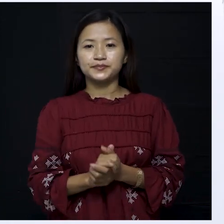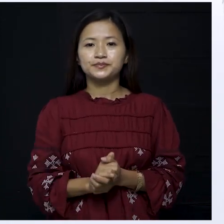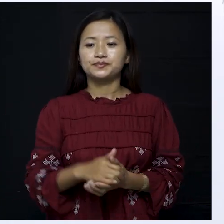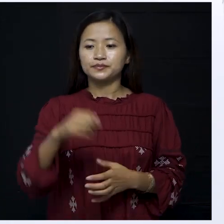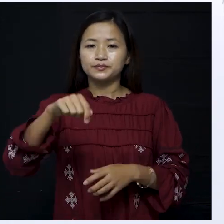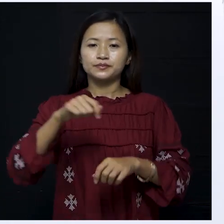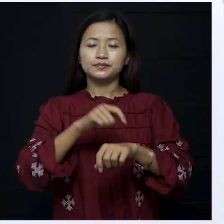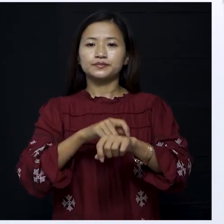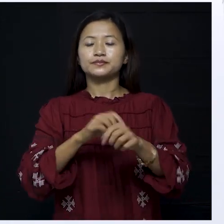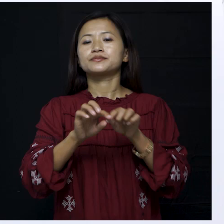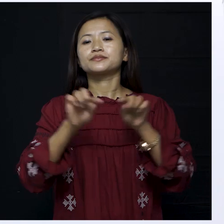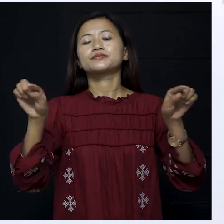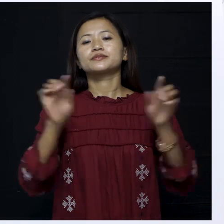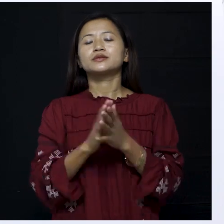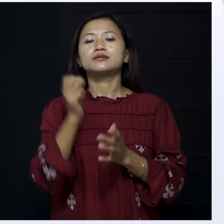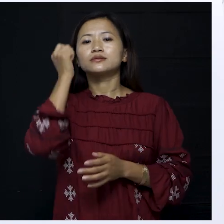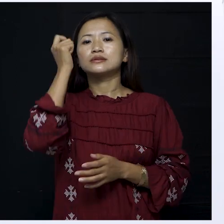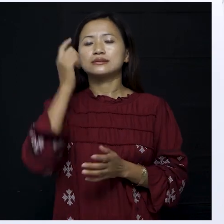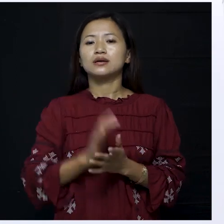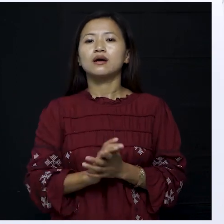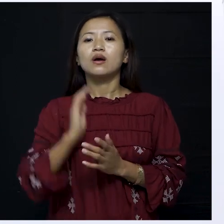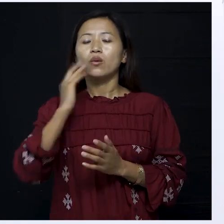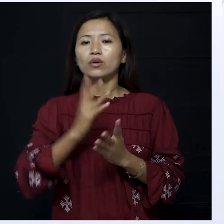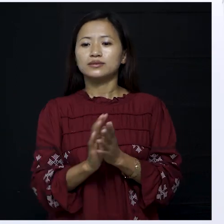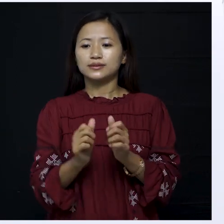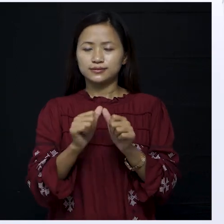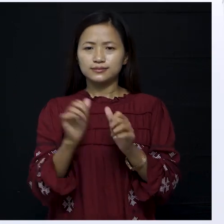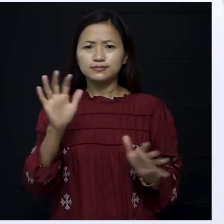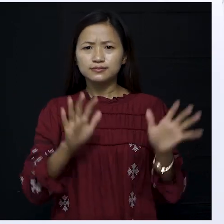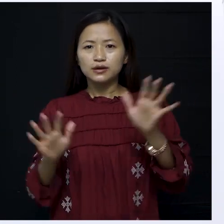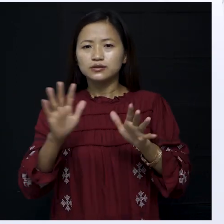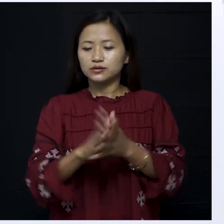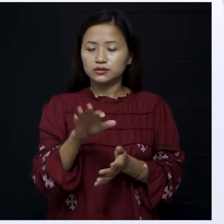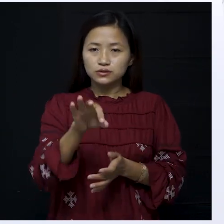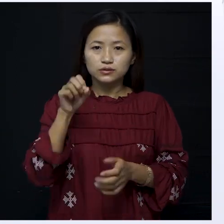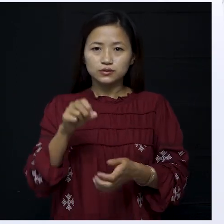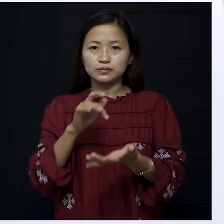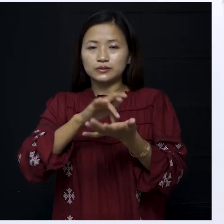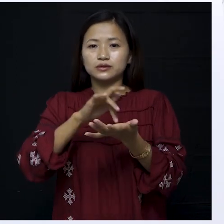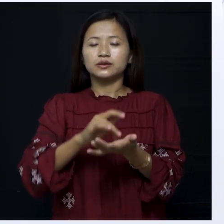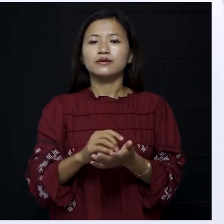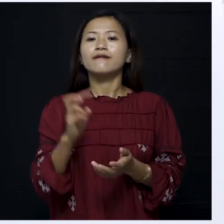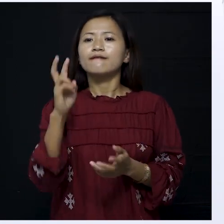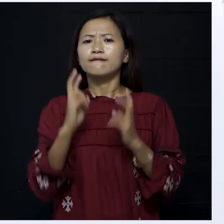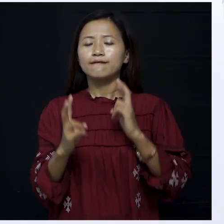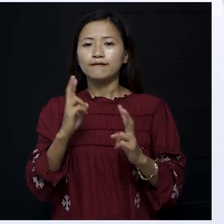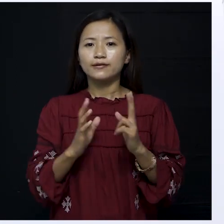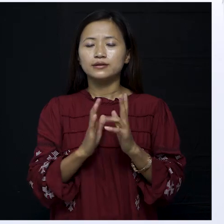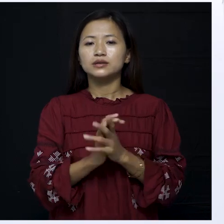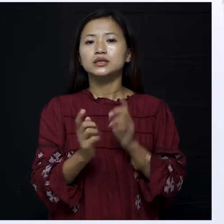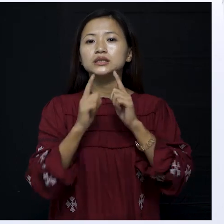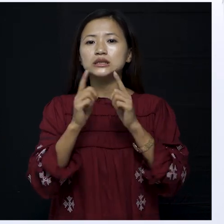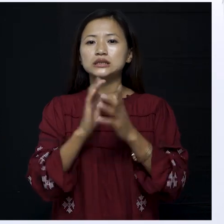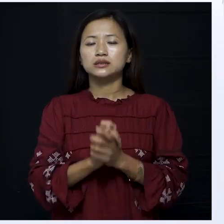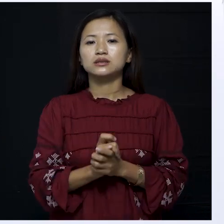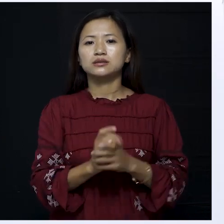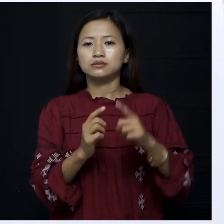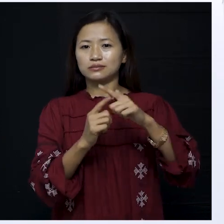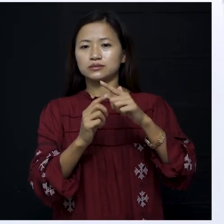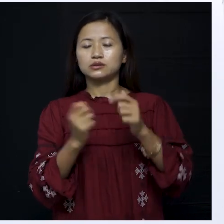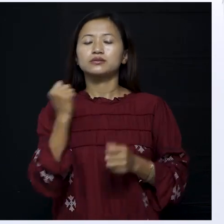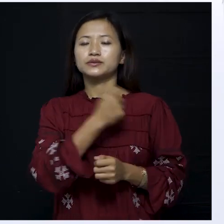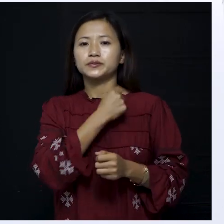this timeline will help us understand when an action took place. So when we say verb, we are talking about, when we say tenses, we are